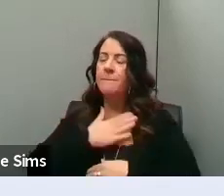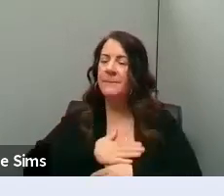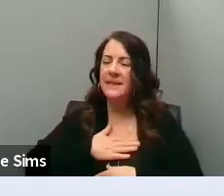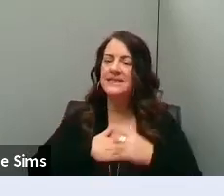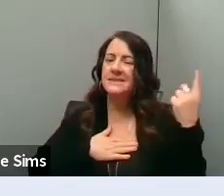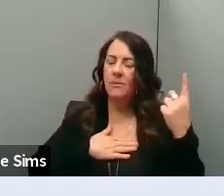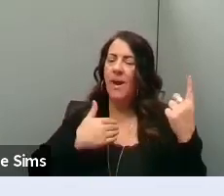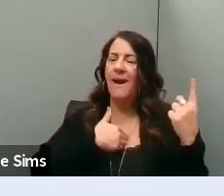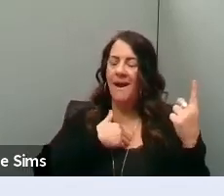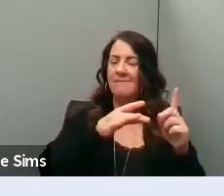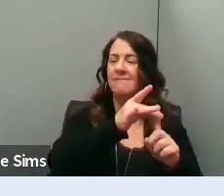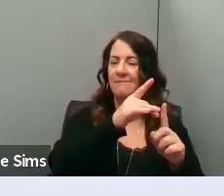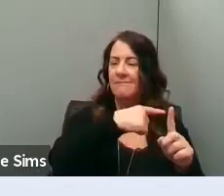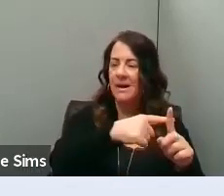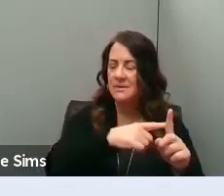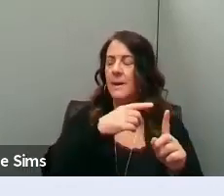So the employer,